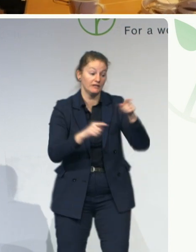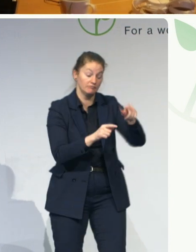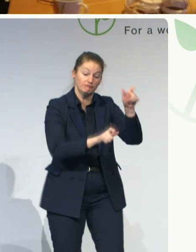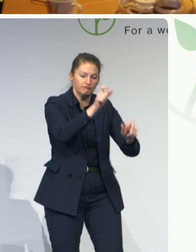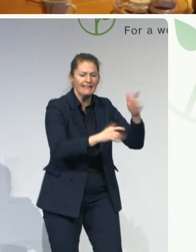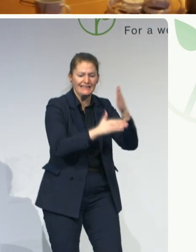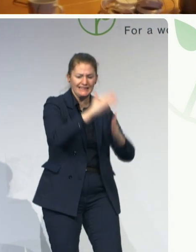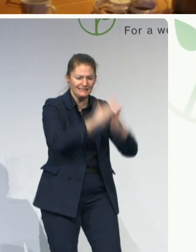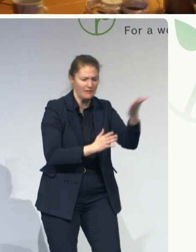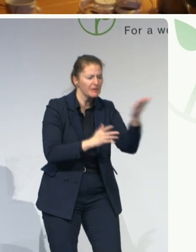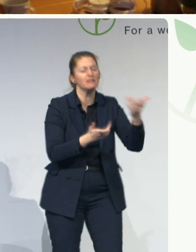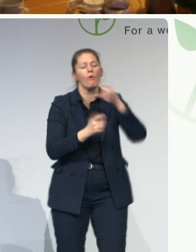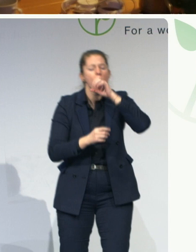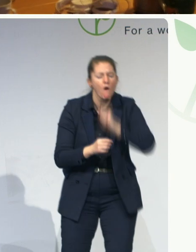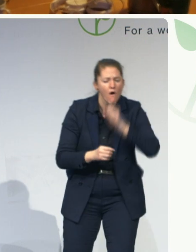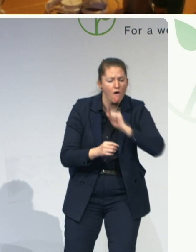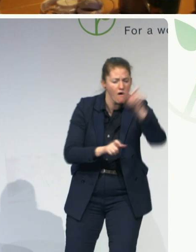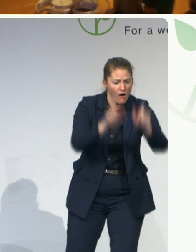media.